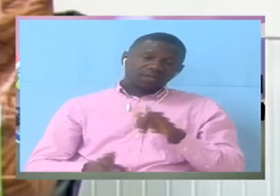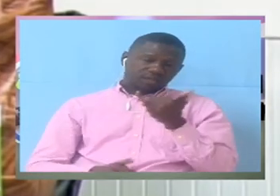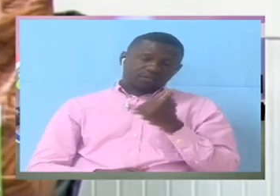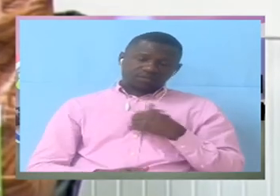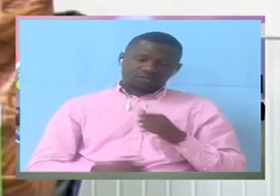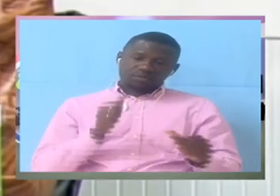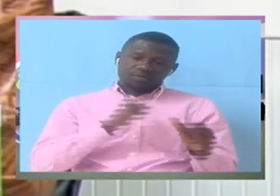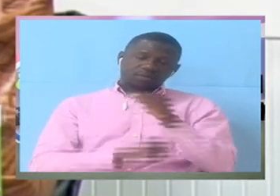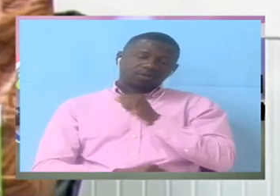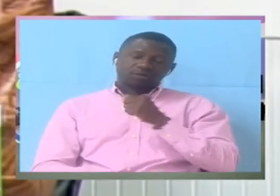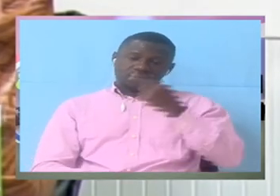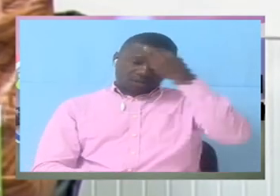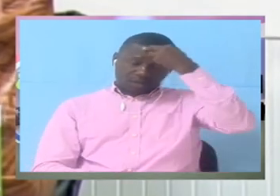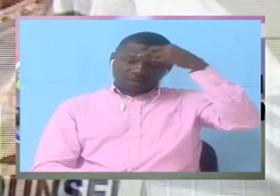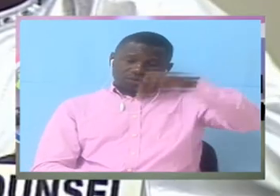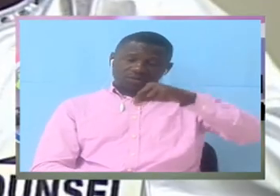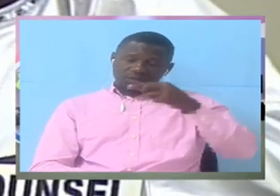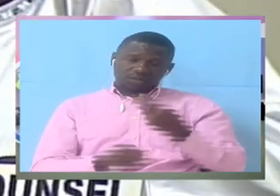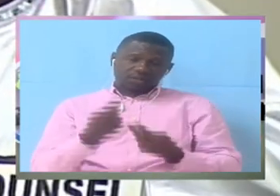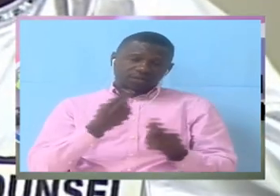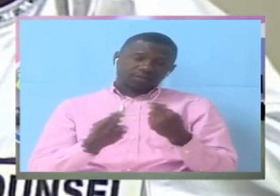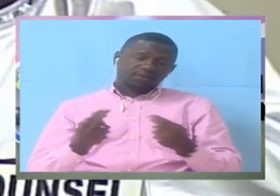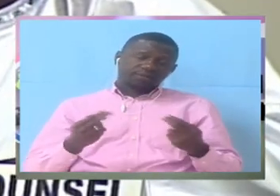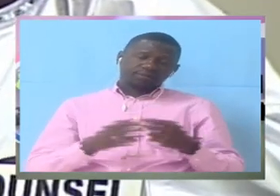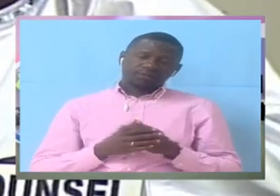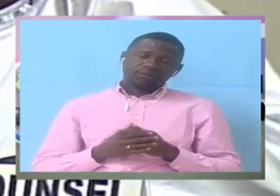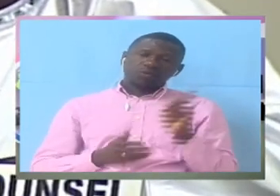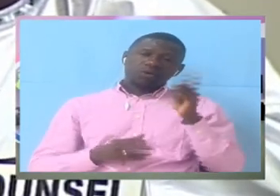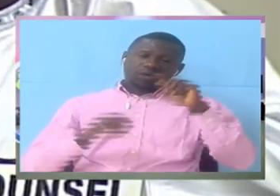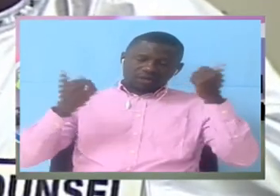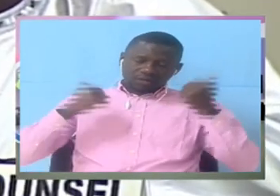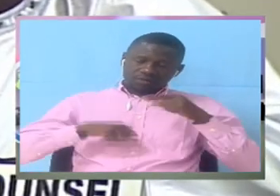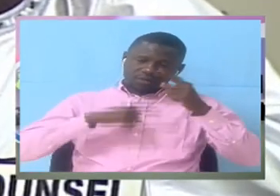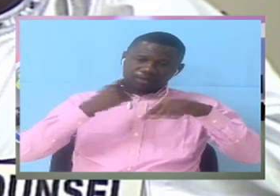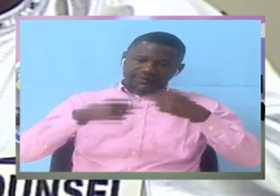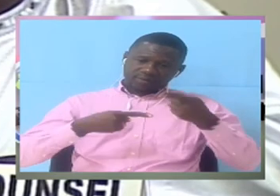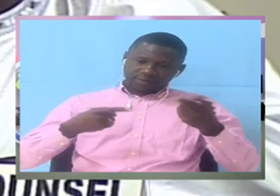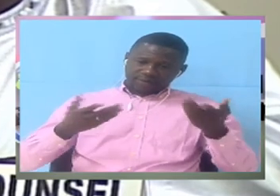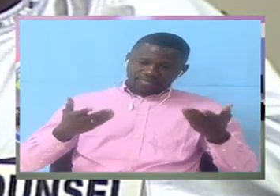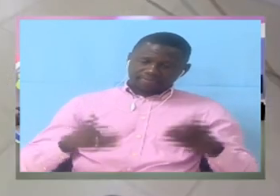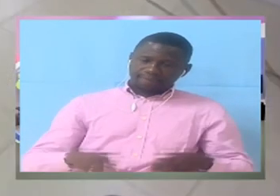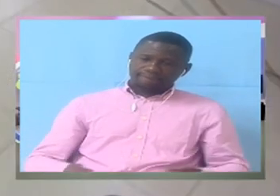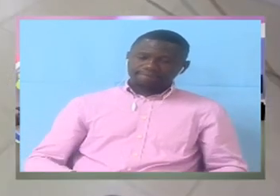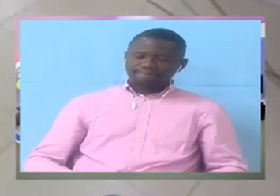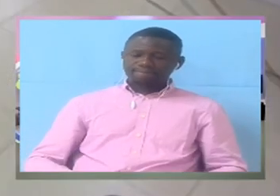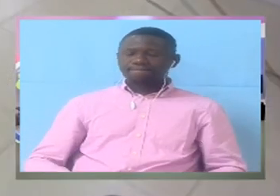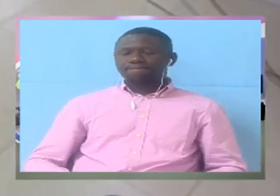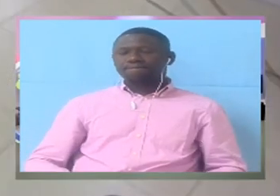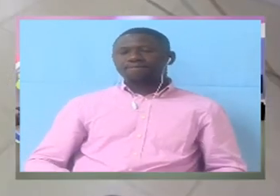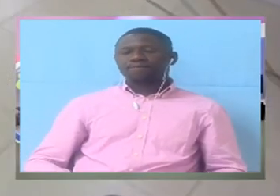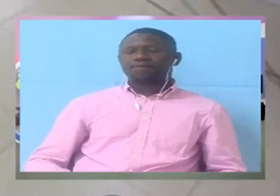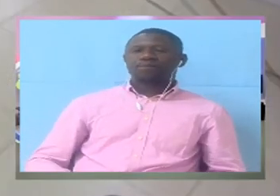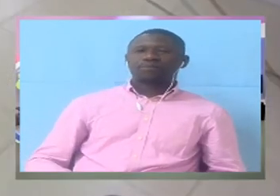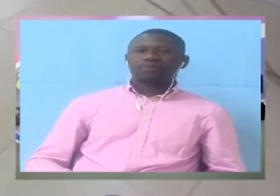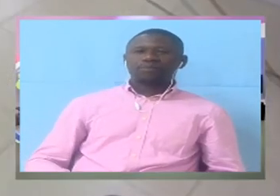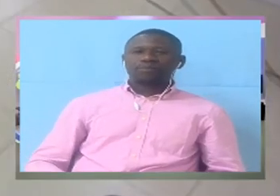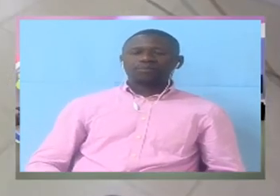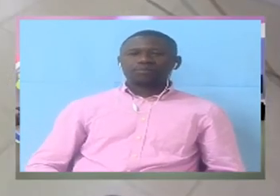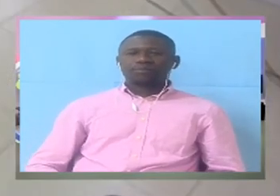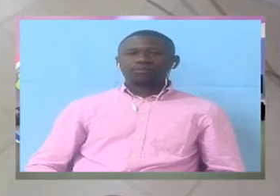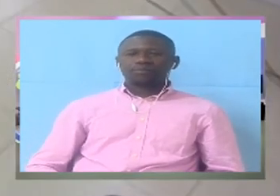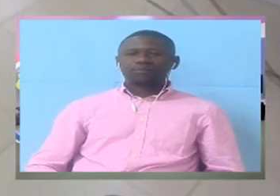went back to the headquarters again. And what happened after that? Silamule inata kiwokola. Ninga kilo back